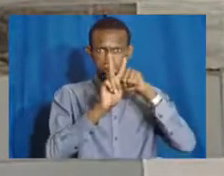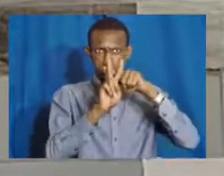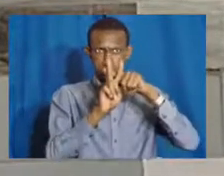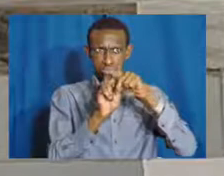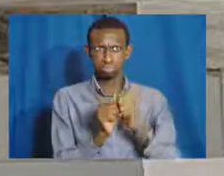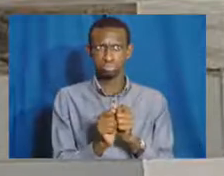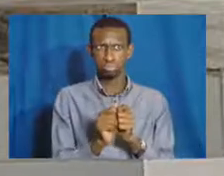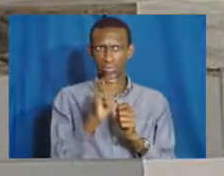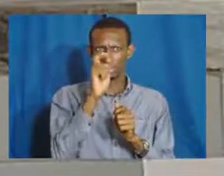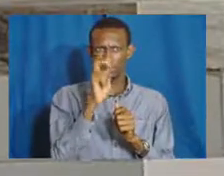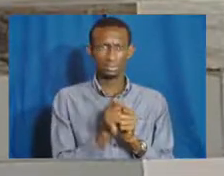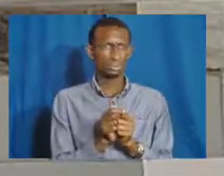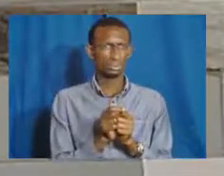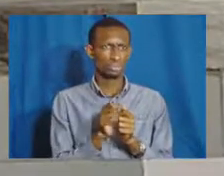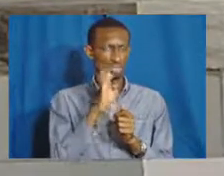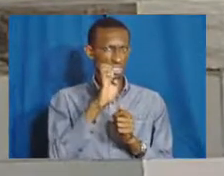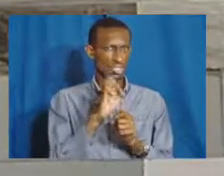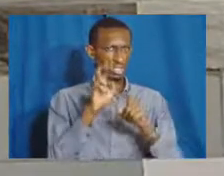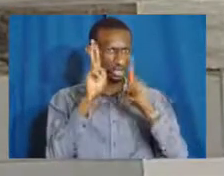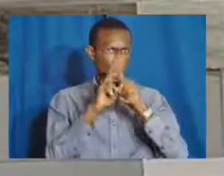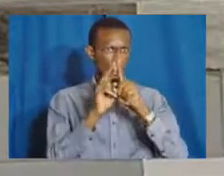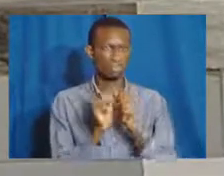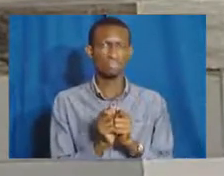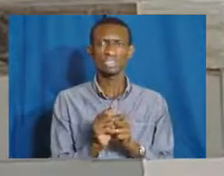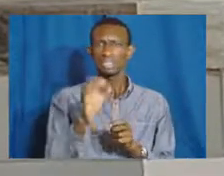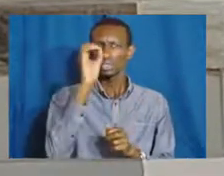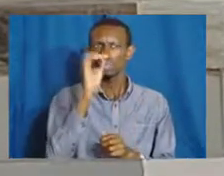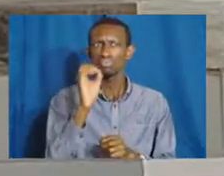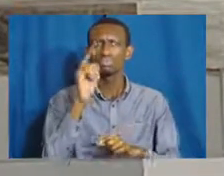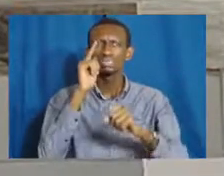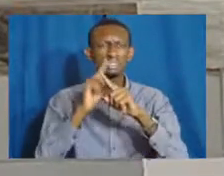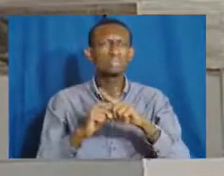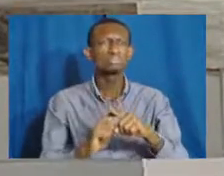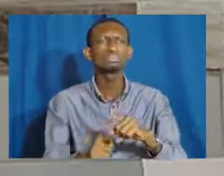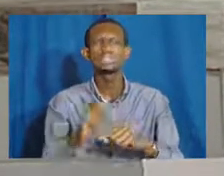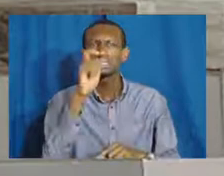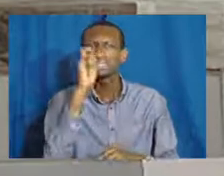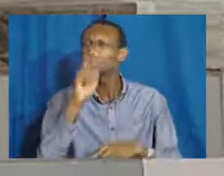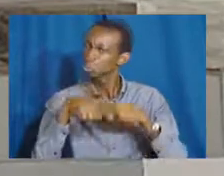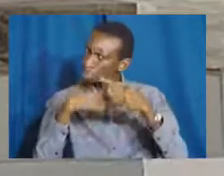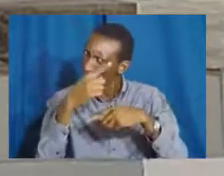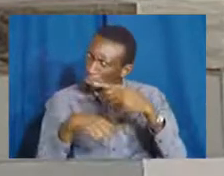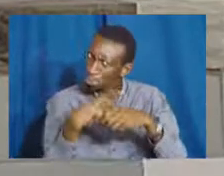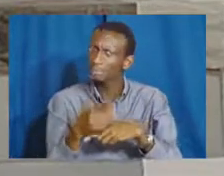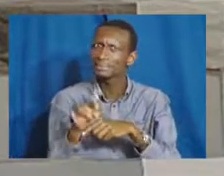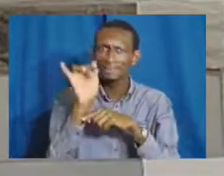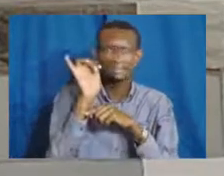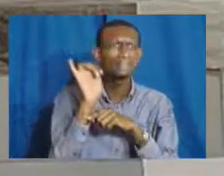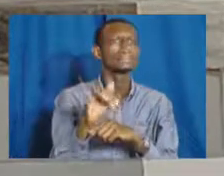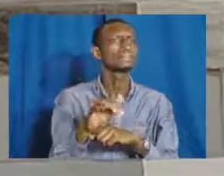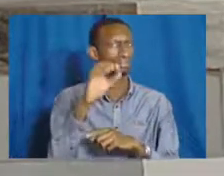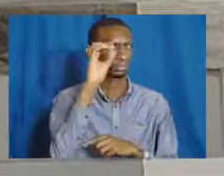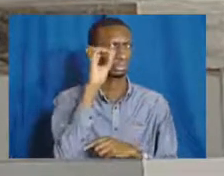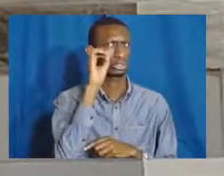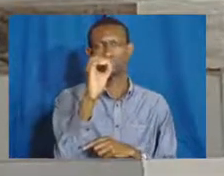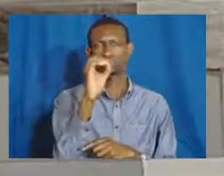x, 0 times x is always equal to 0. And the 0, of course,